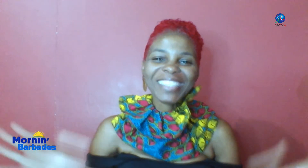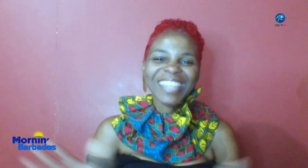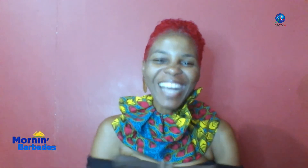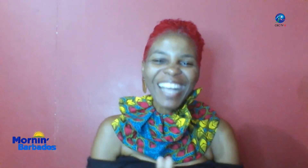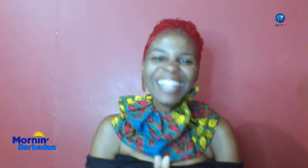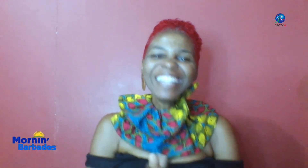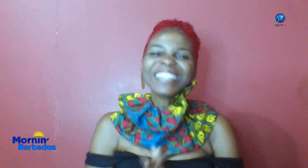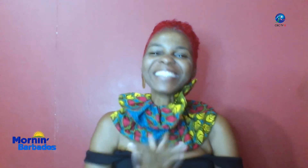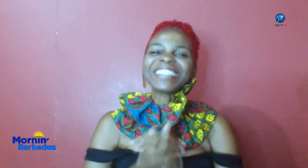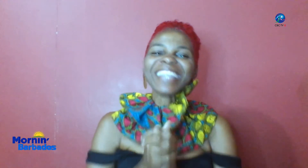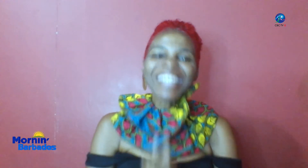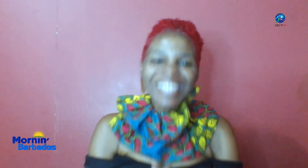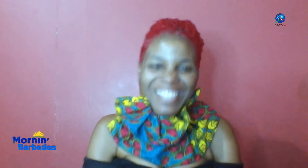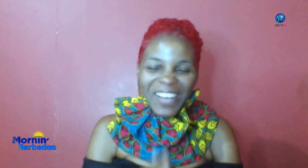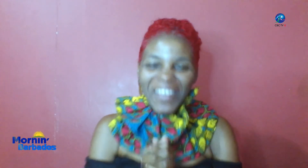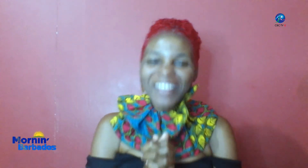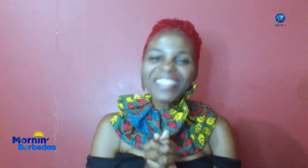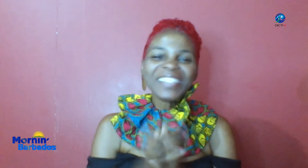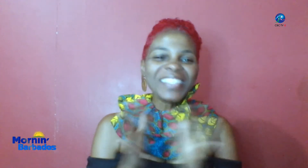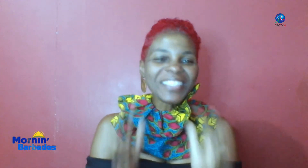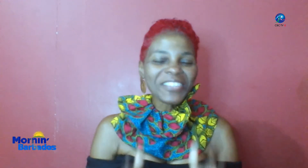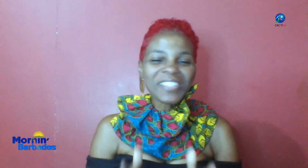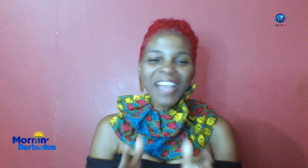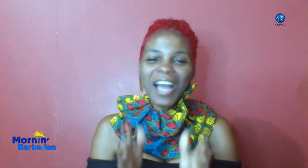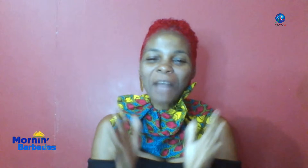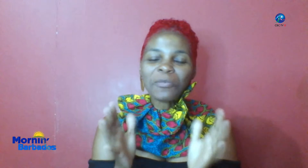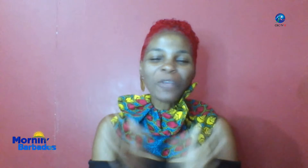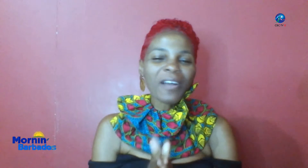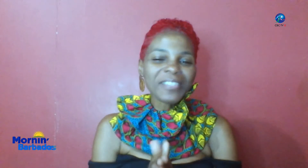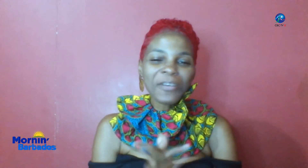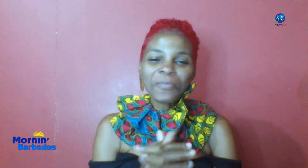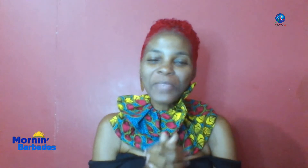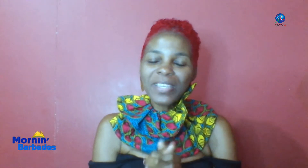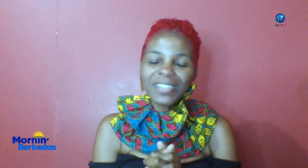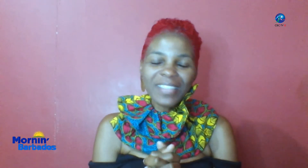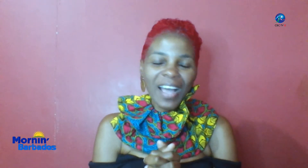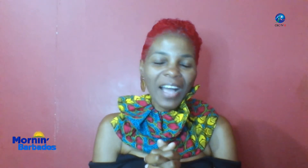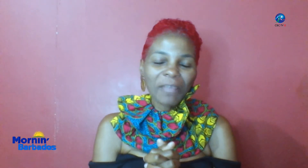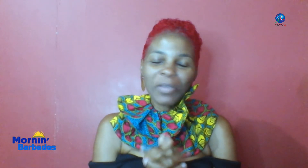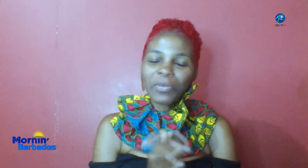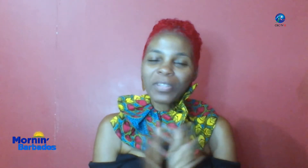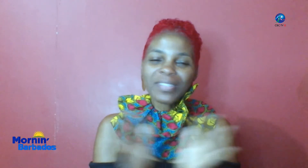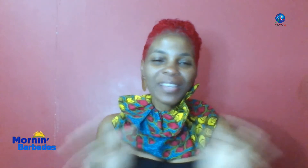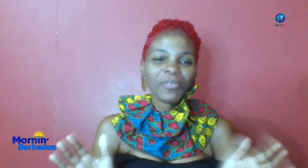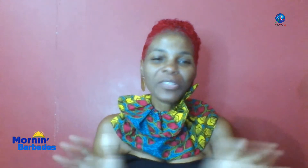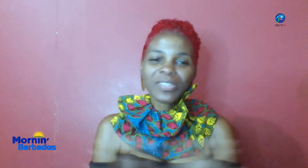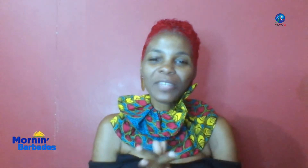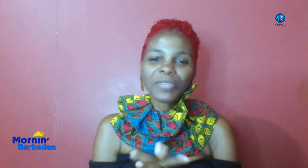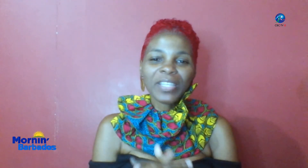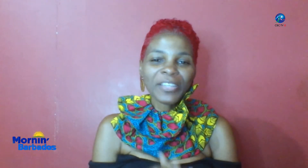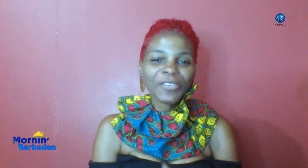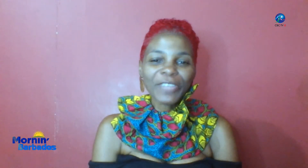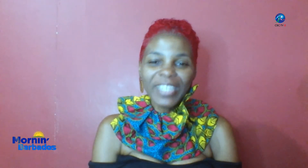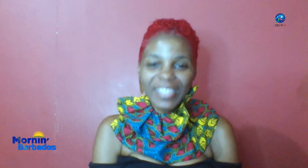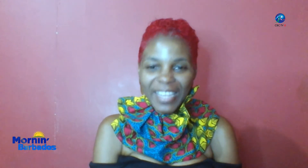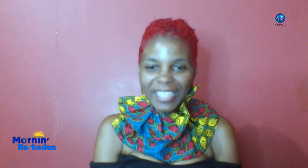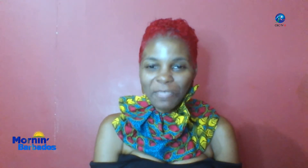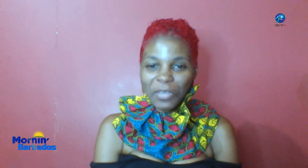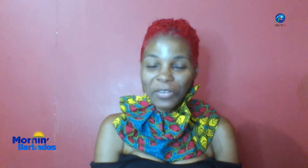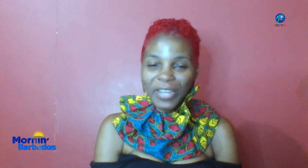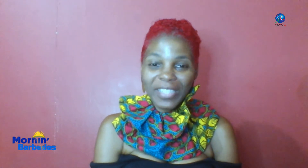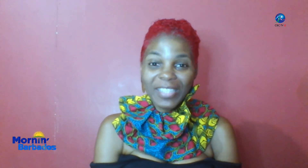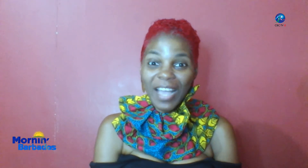favorite part. Taste all the delicious raw meals. It was just a really